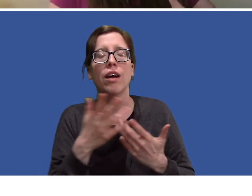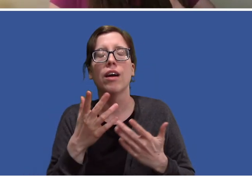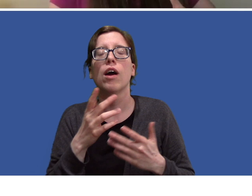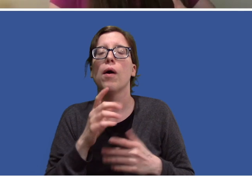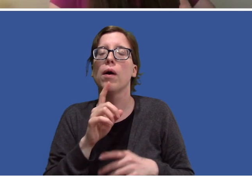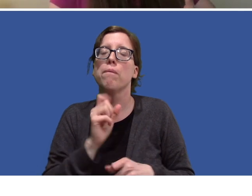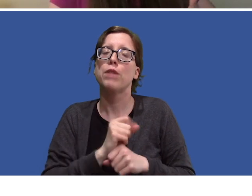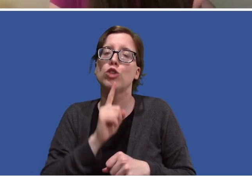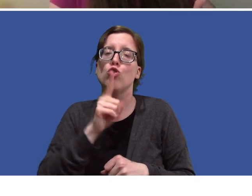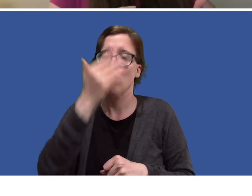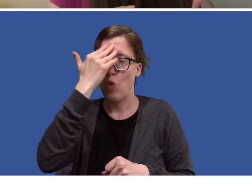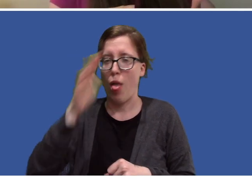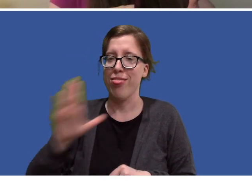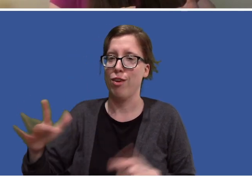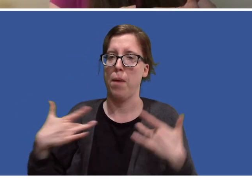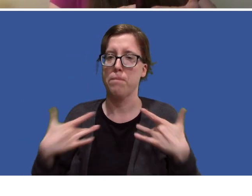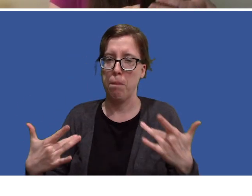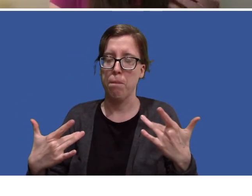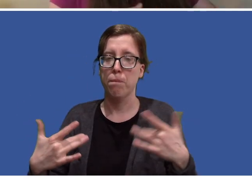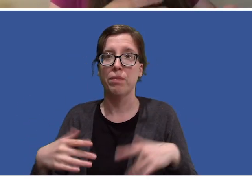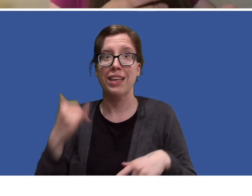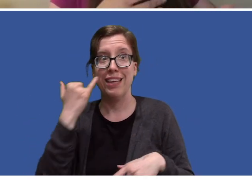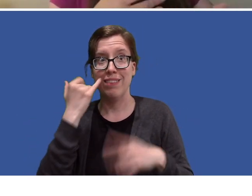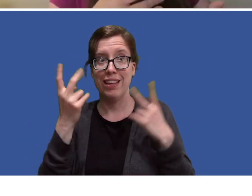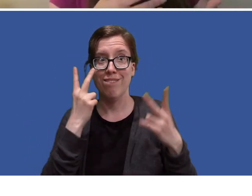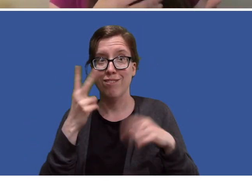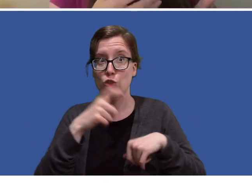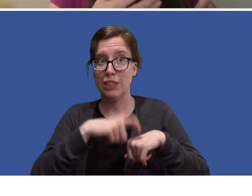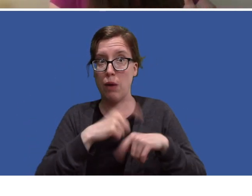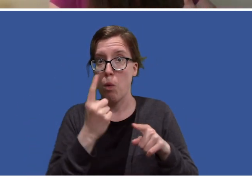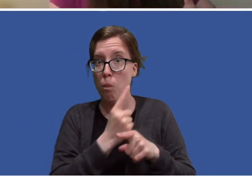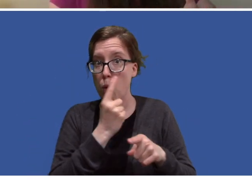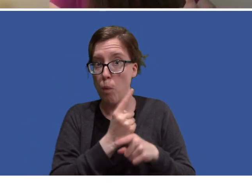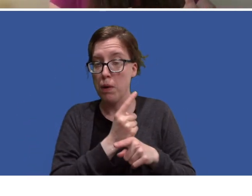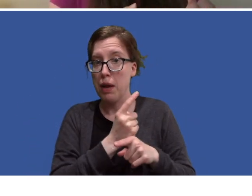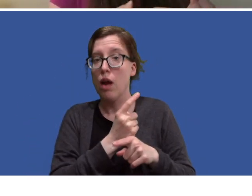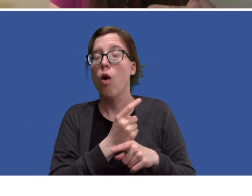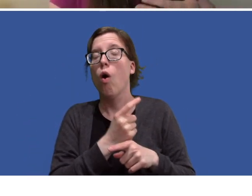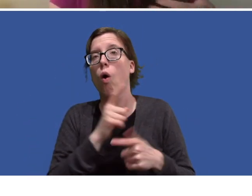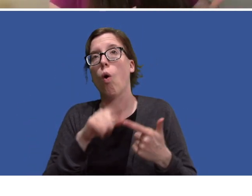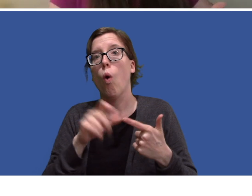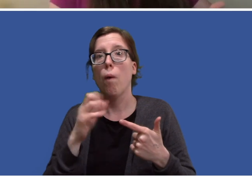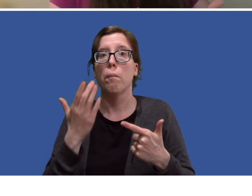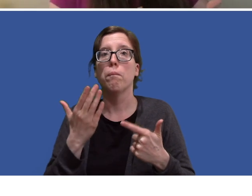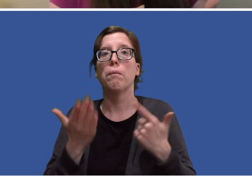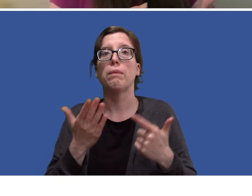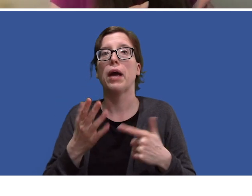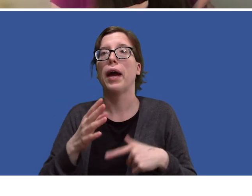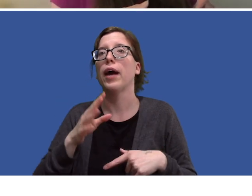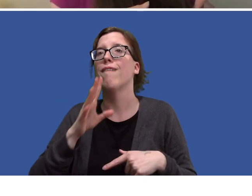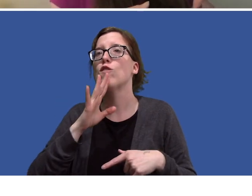appropriate or if it's better to kind of give that verbal or that tactile like warning that